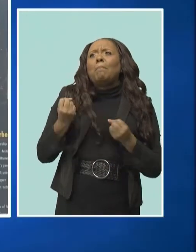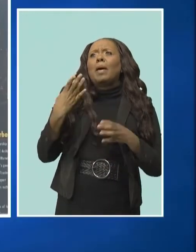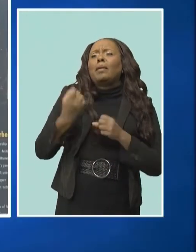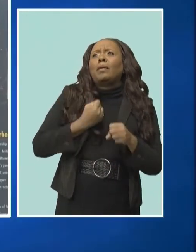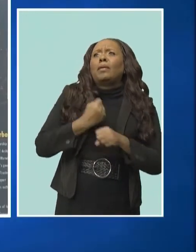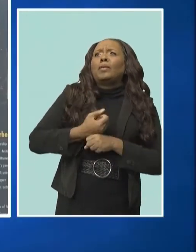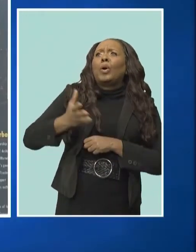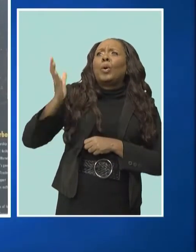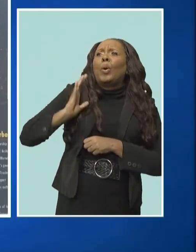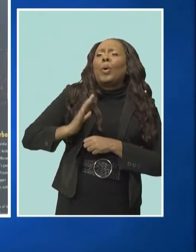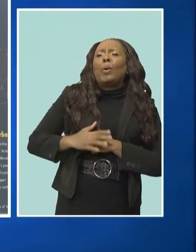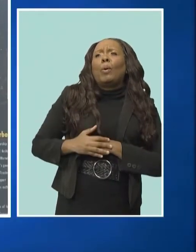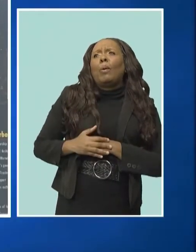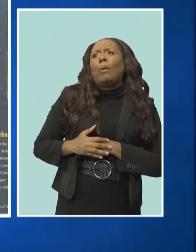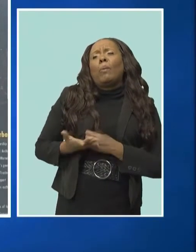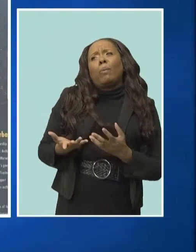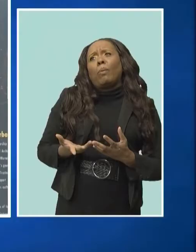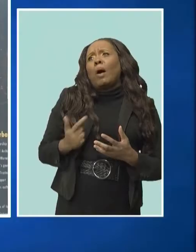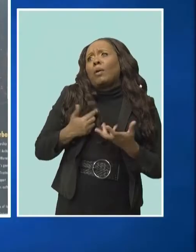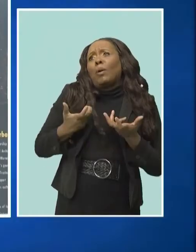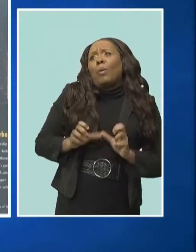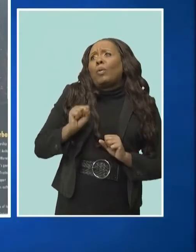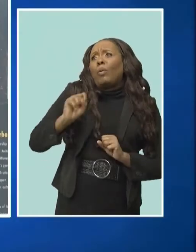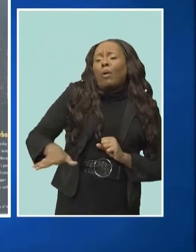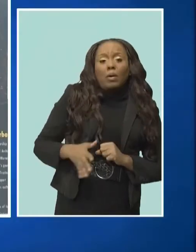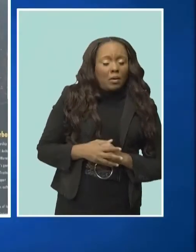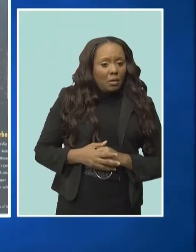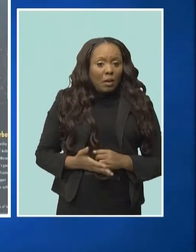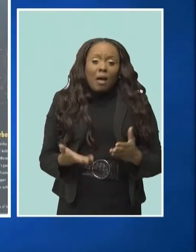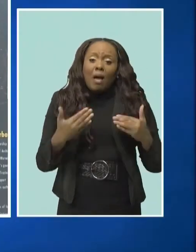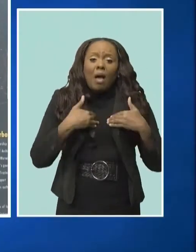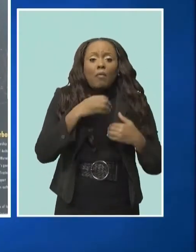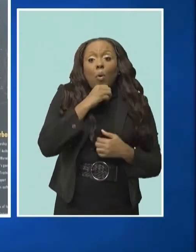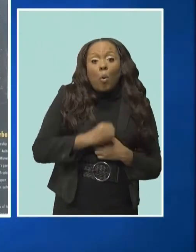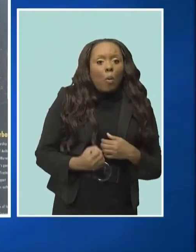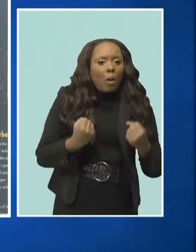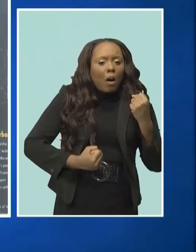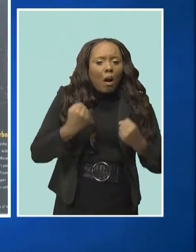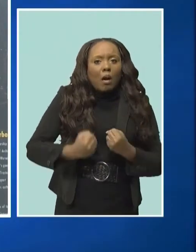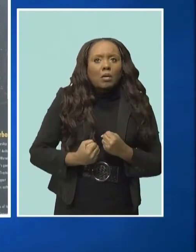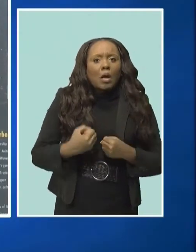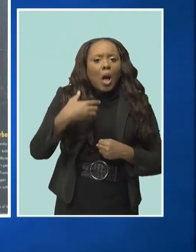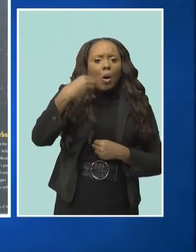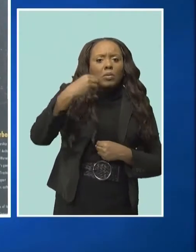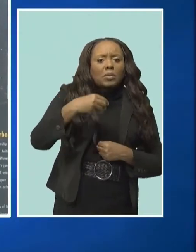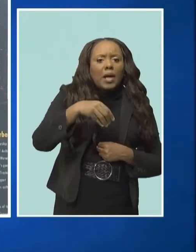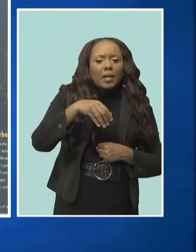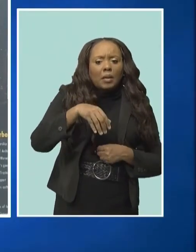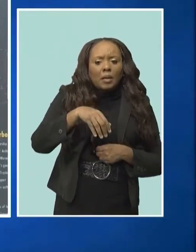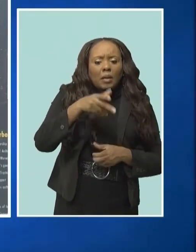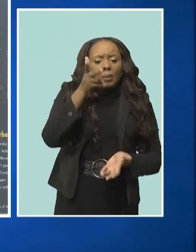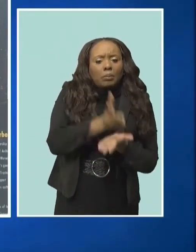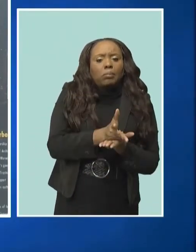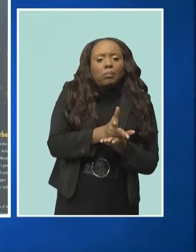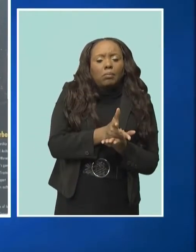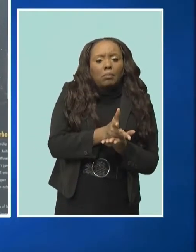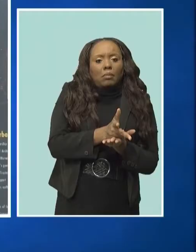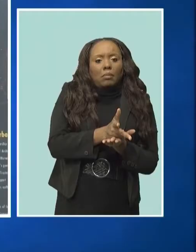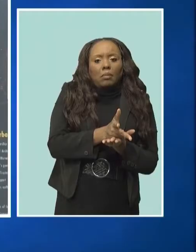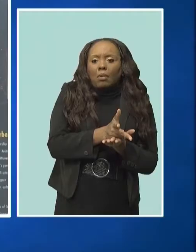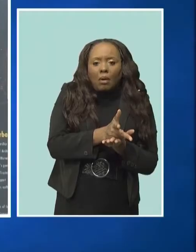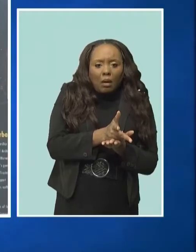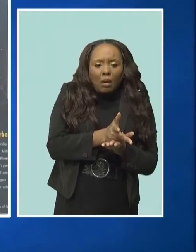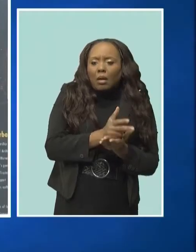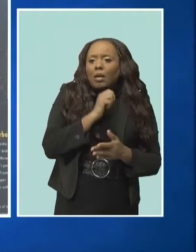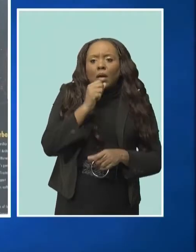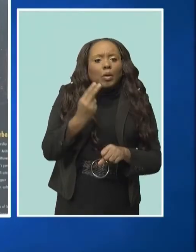that. We have old cars outside the house parked up. They're not moving, they're not going anywhere, we're not even